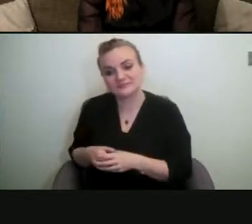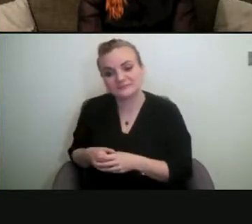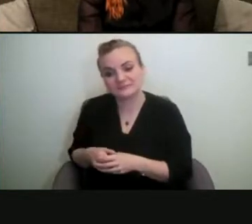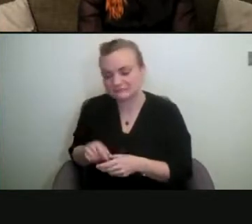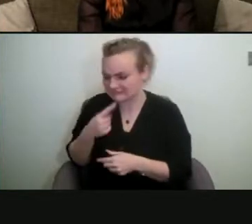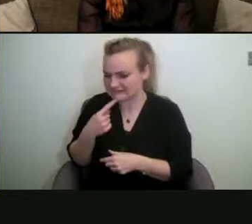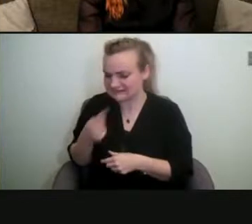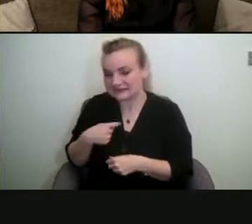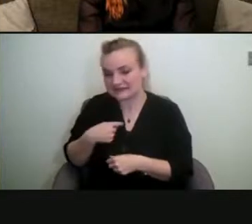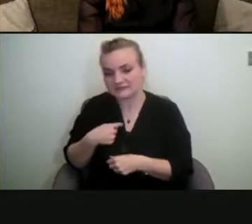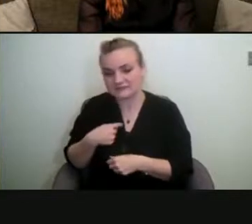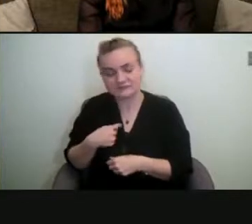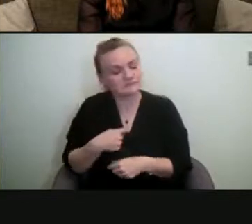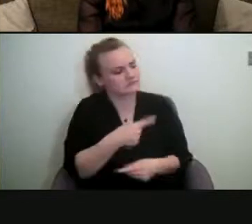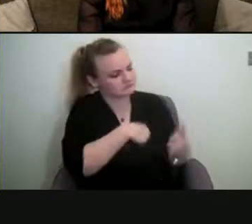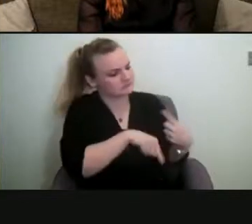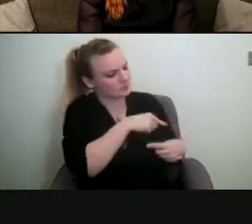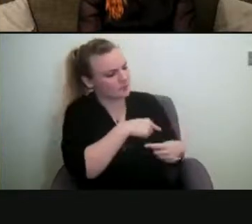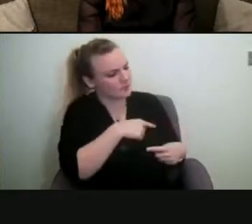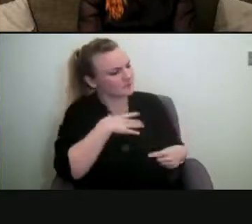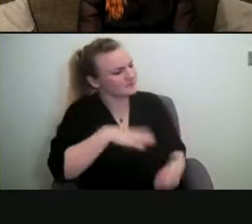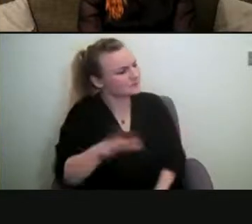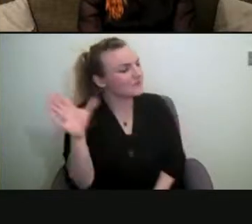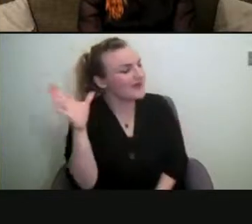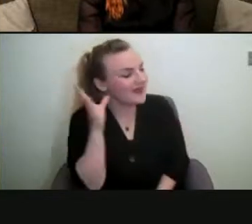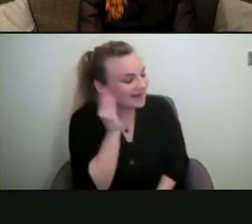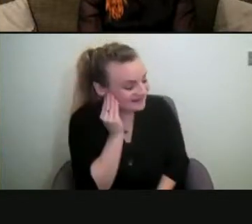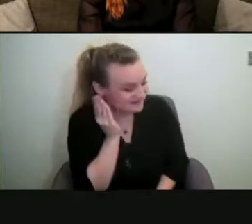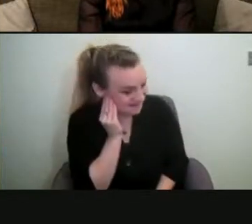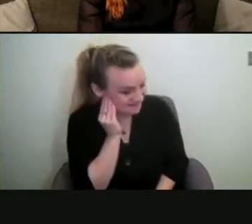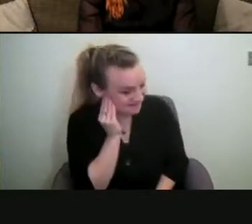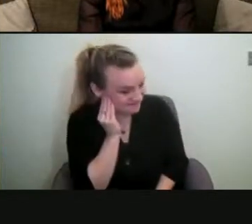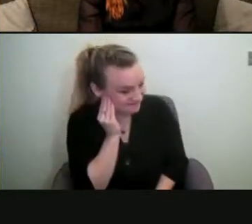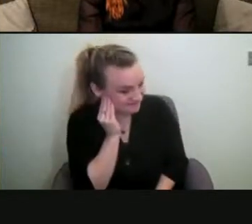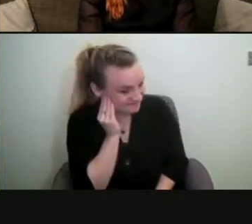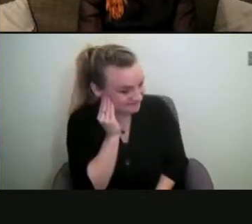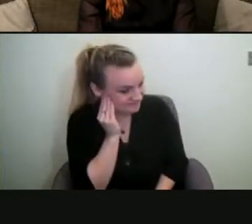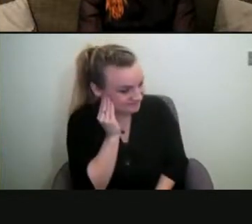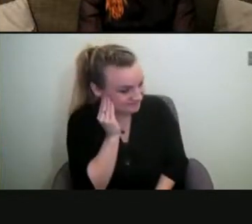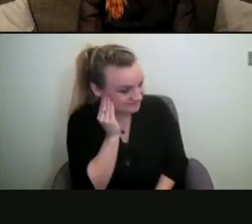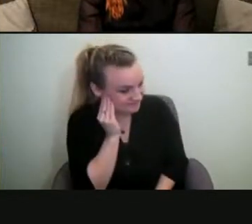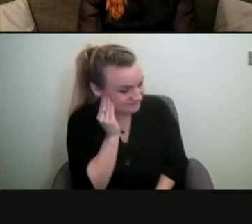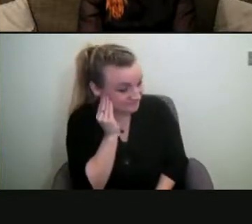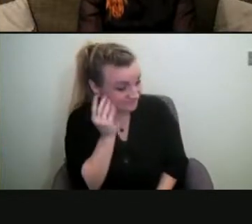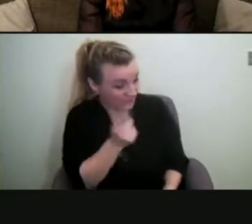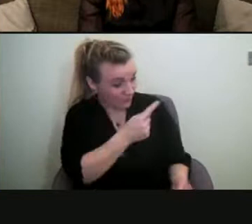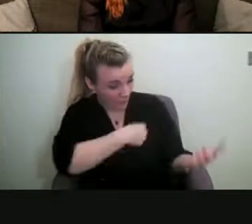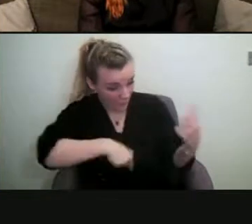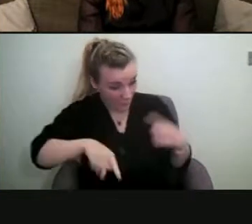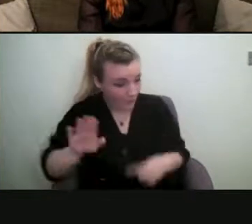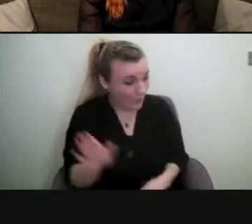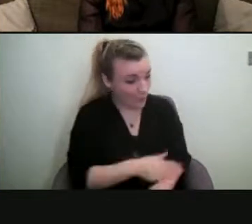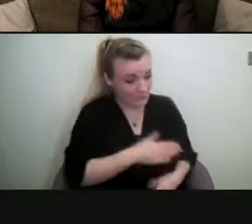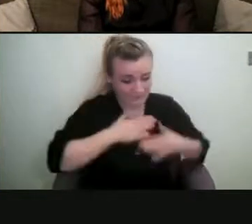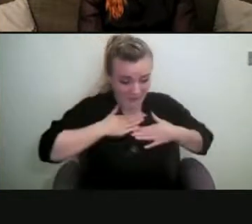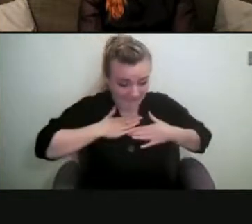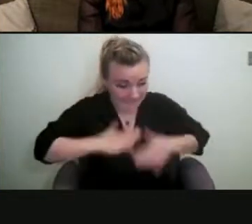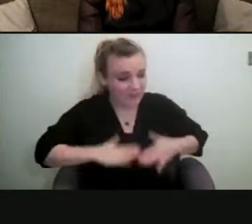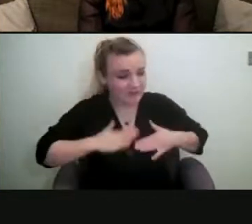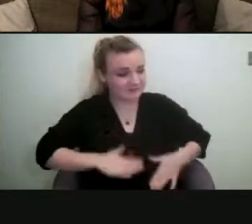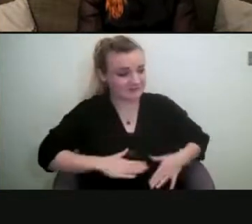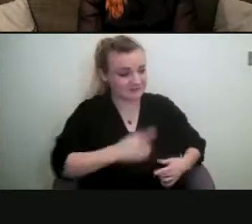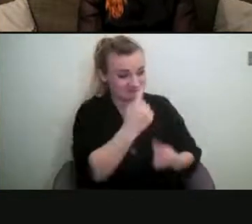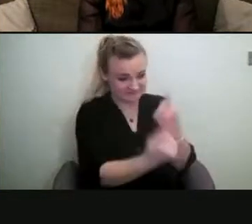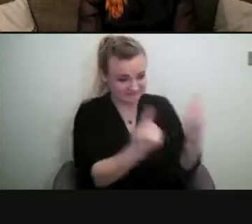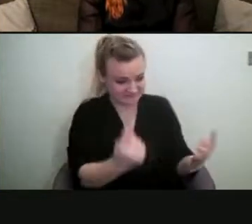he said that we need to listen all our bodies and all our persons. I think